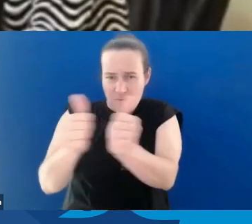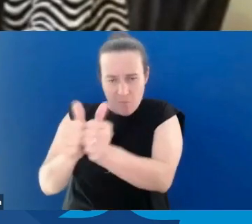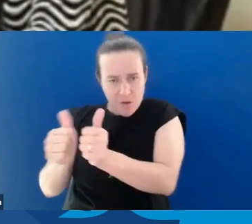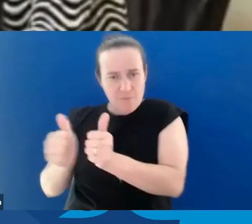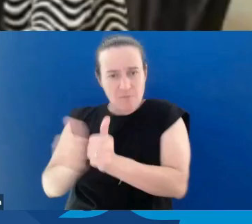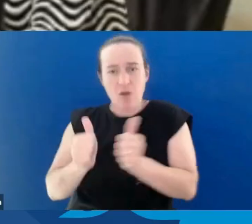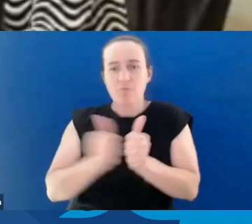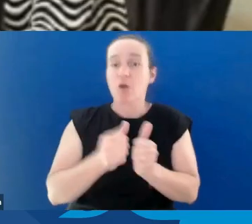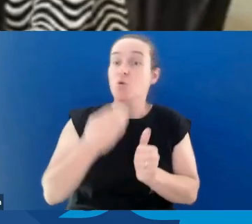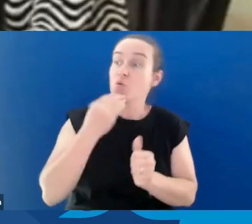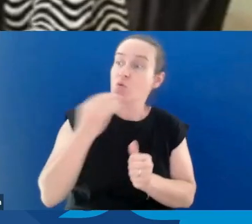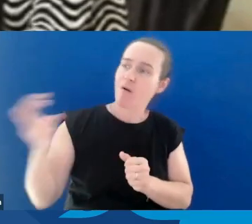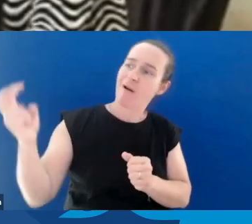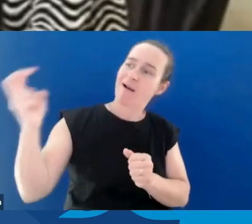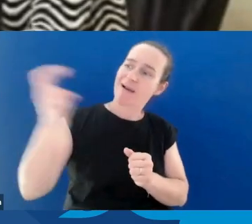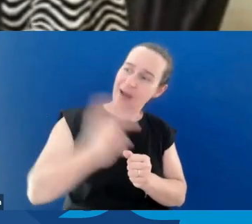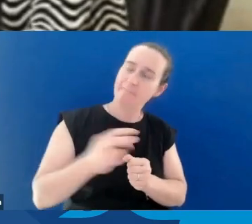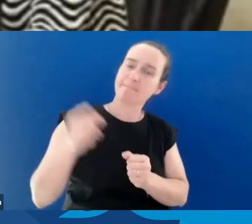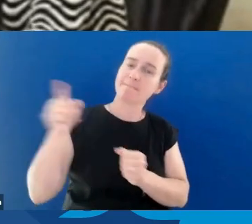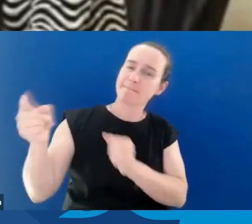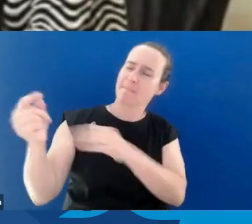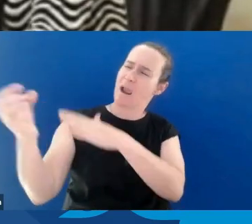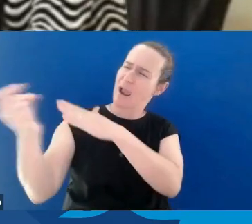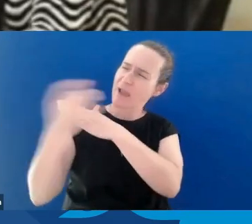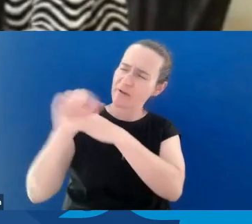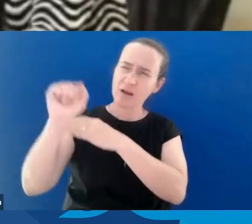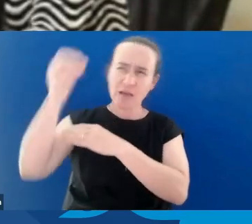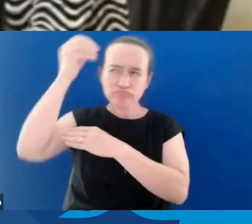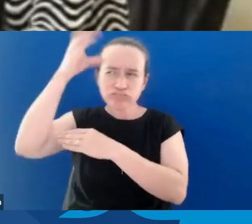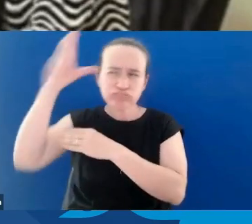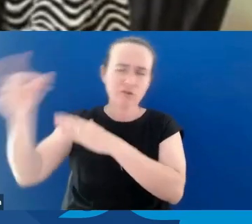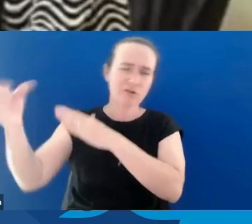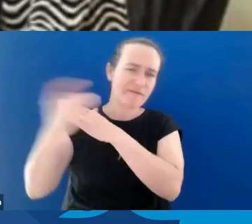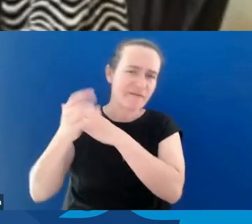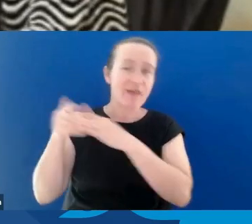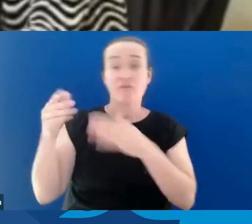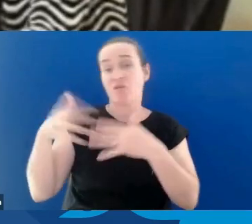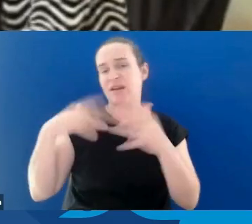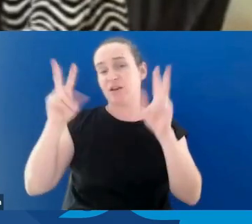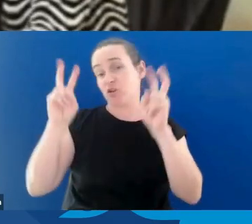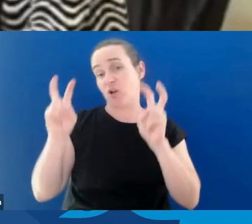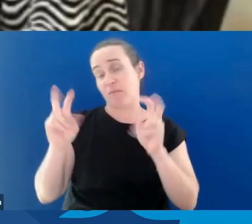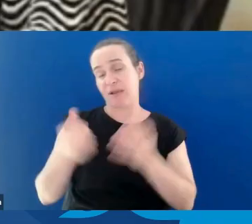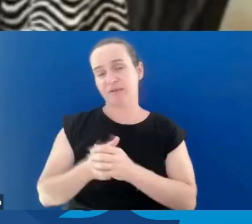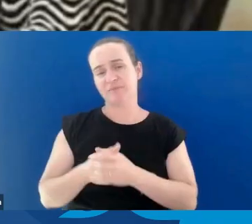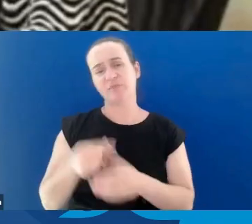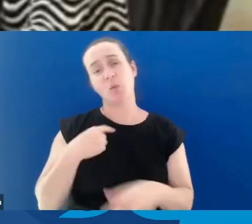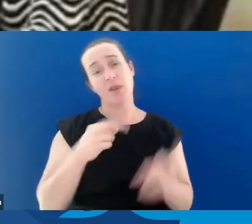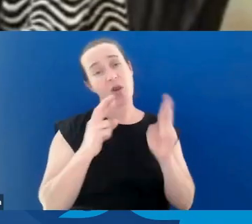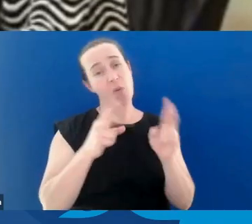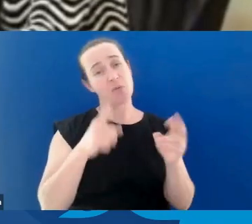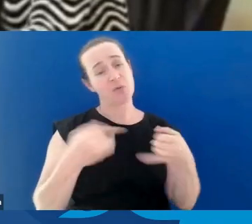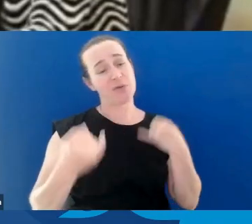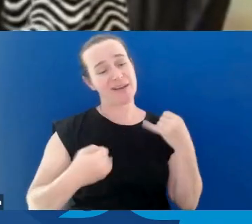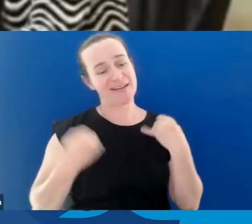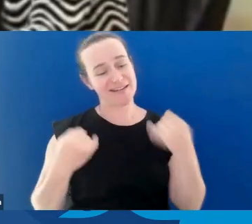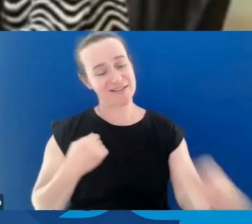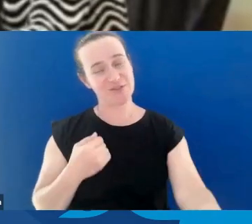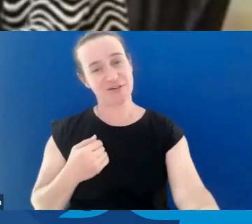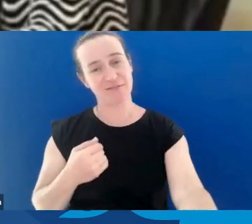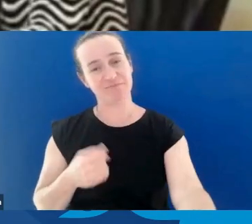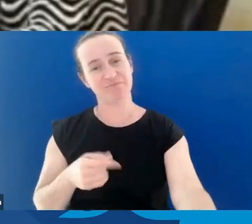to provide the valuable input into topics that are not easy. So we hope you enjoy this podcast. It's really